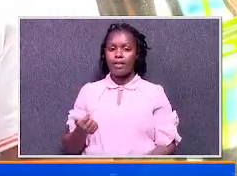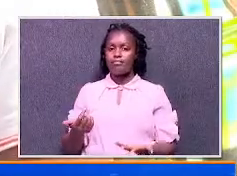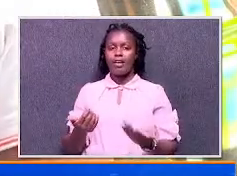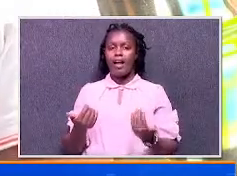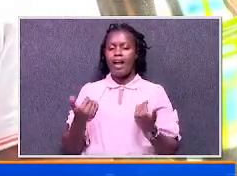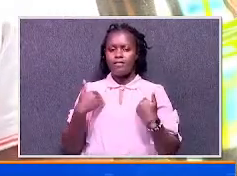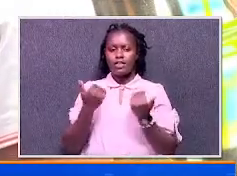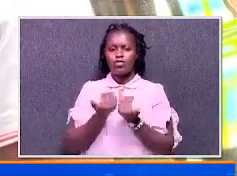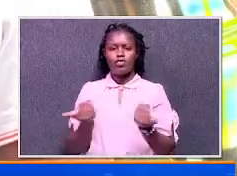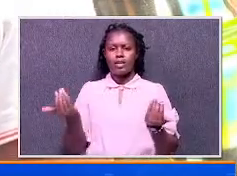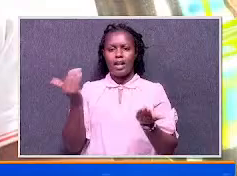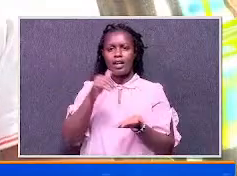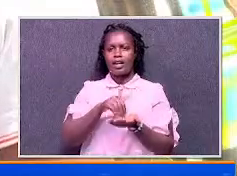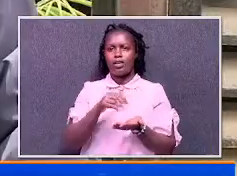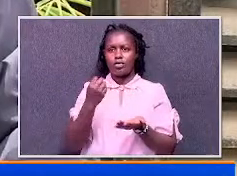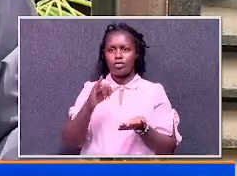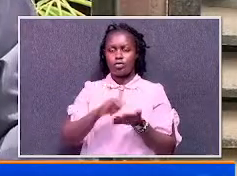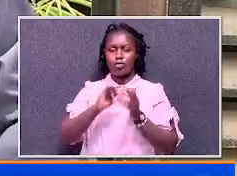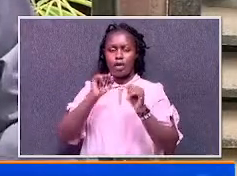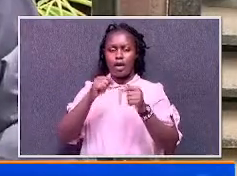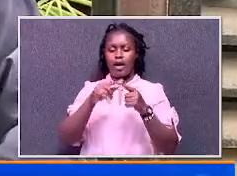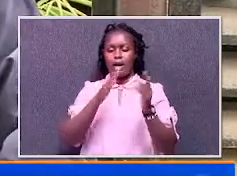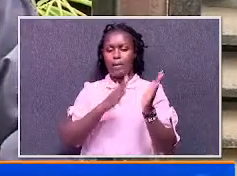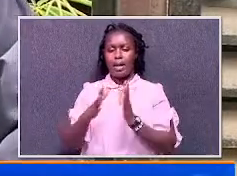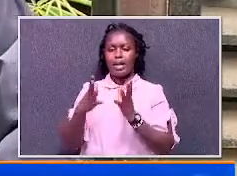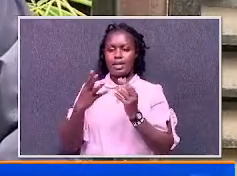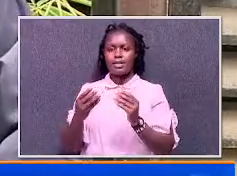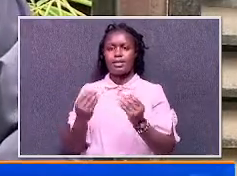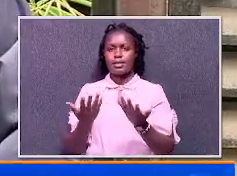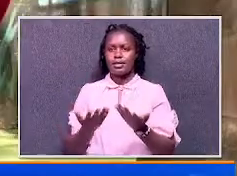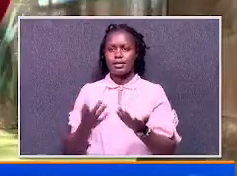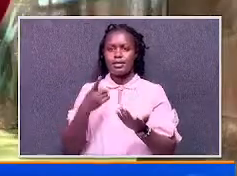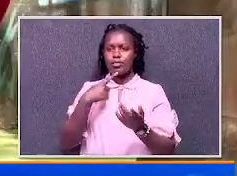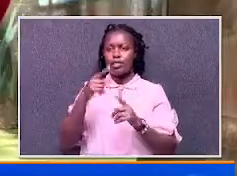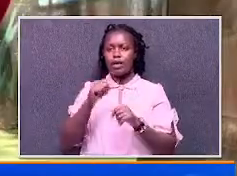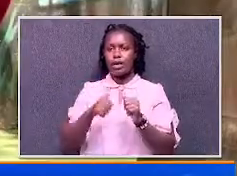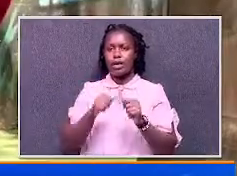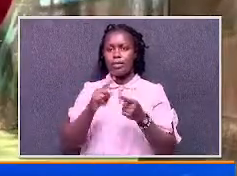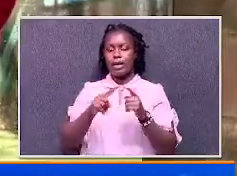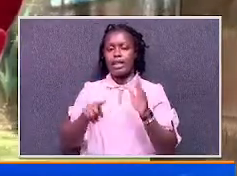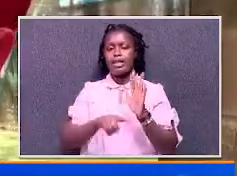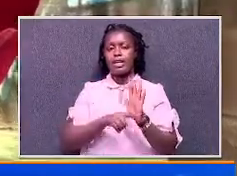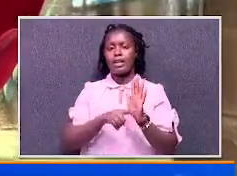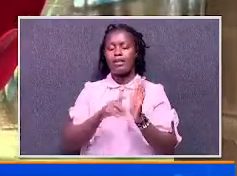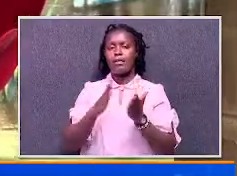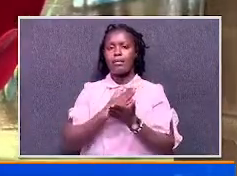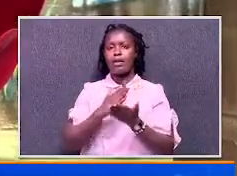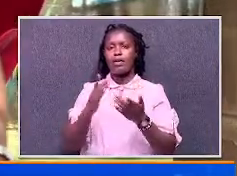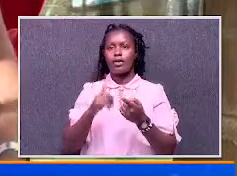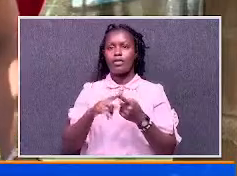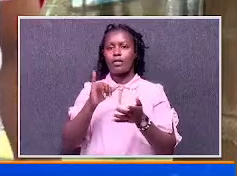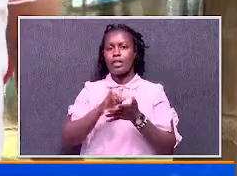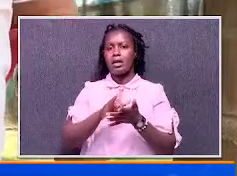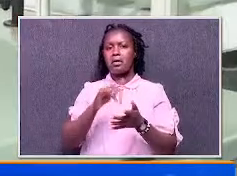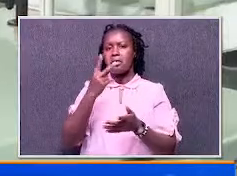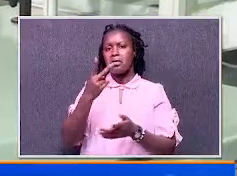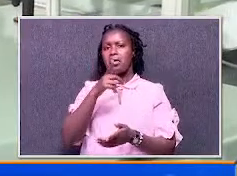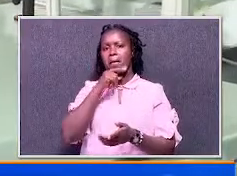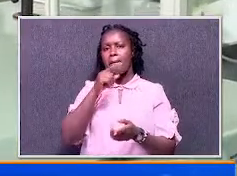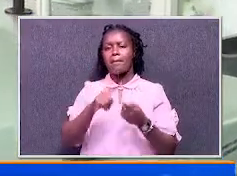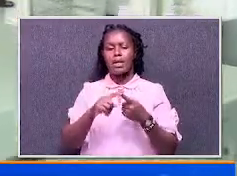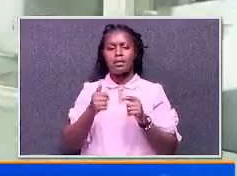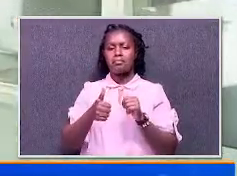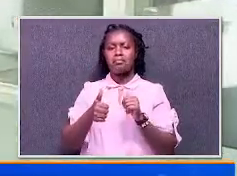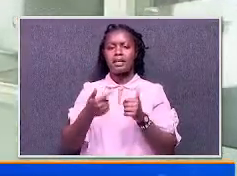can be able to plan for these kids. When asked about the downside of the method, the two men dismiss any